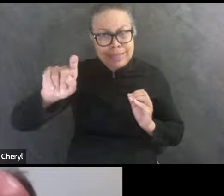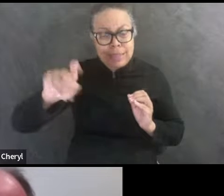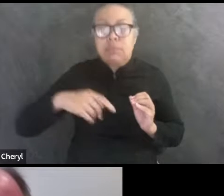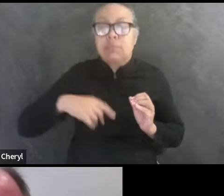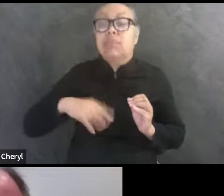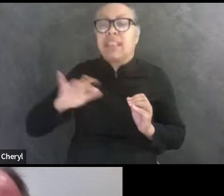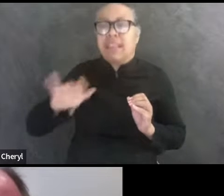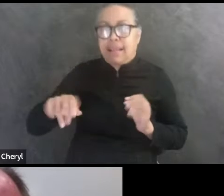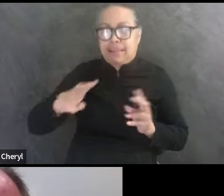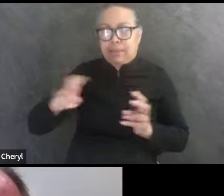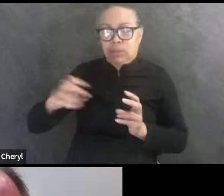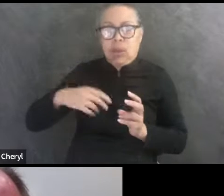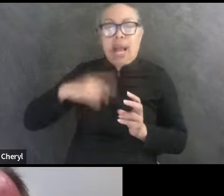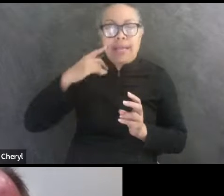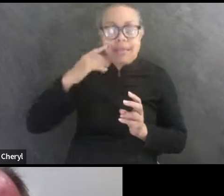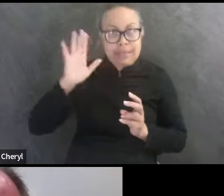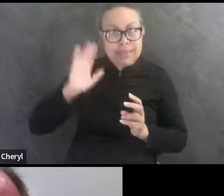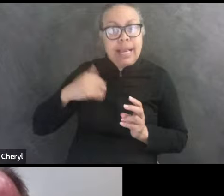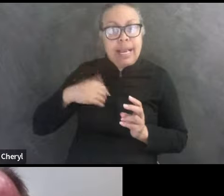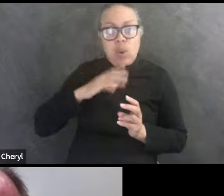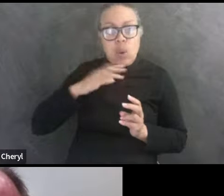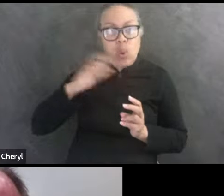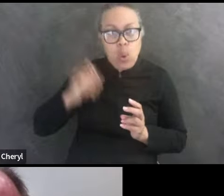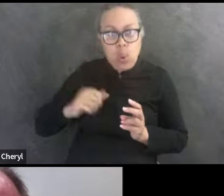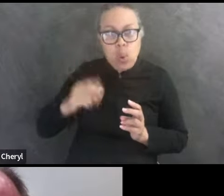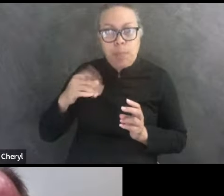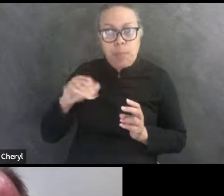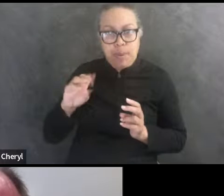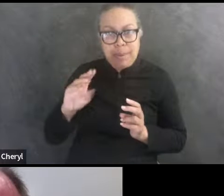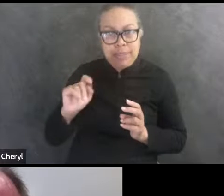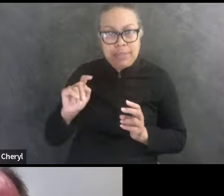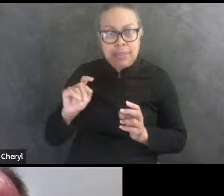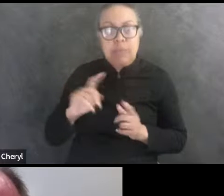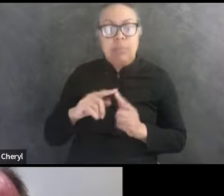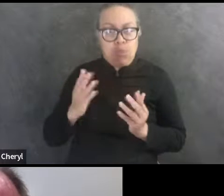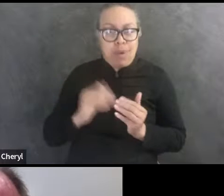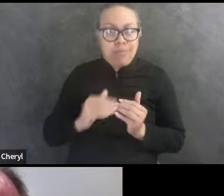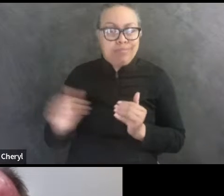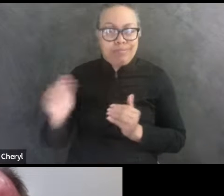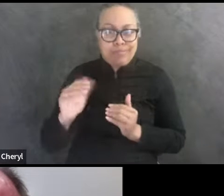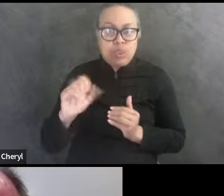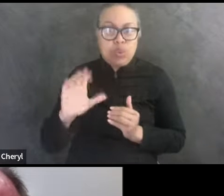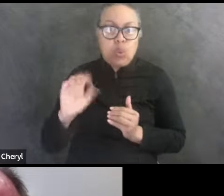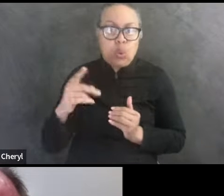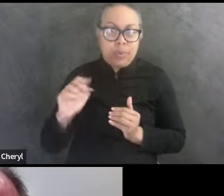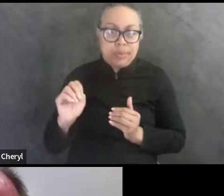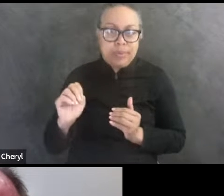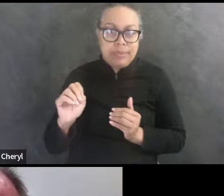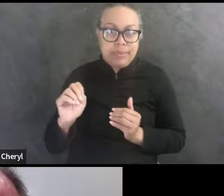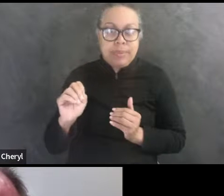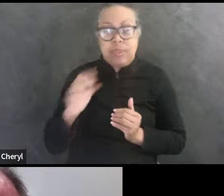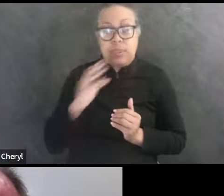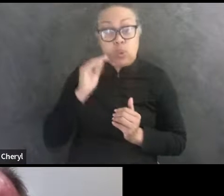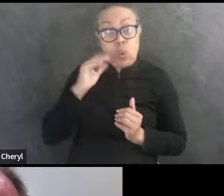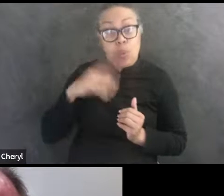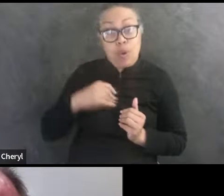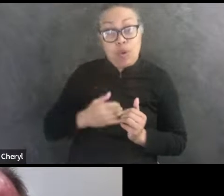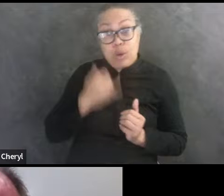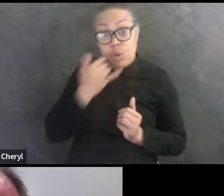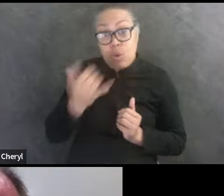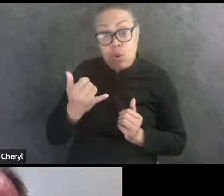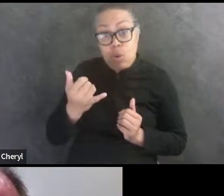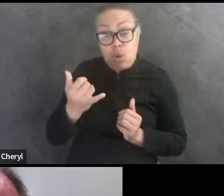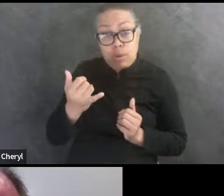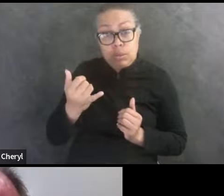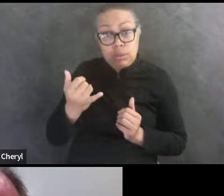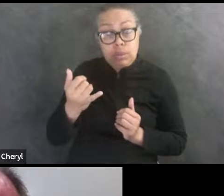and they're probably exceeding the scope. The homeowner called into DCRA. The adjoined